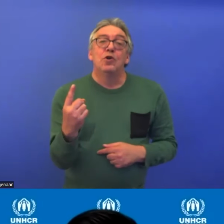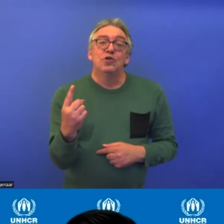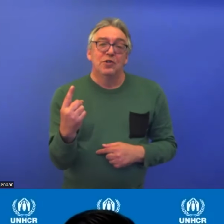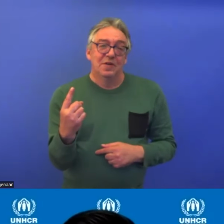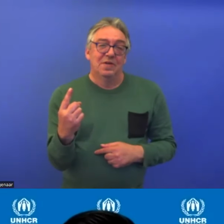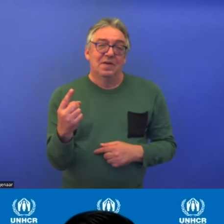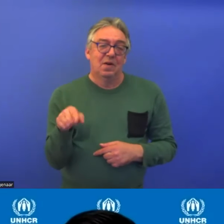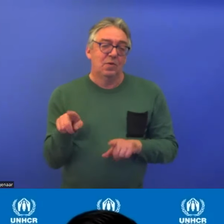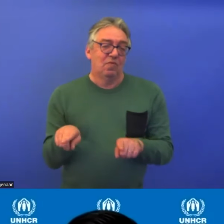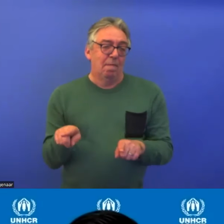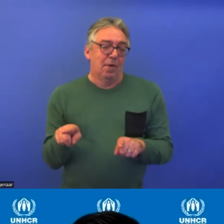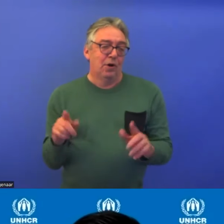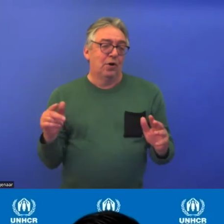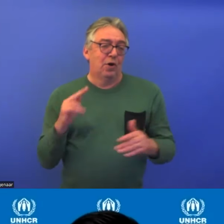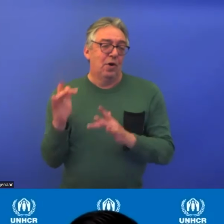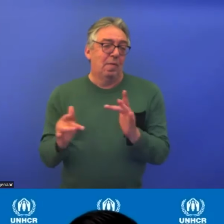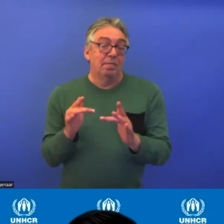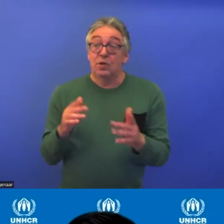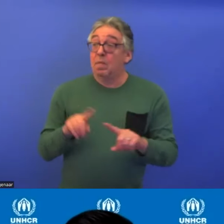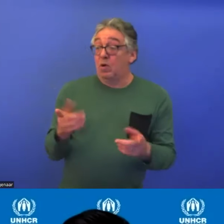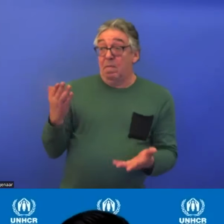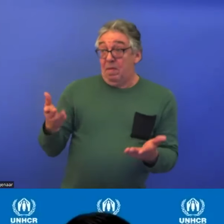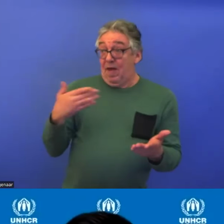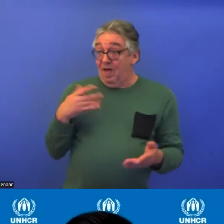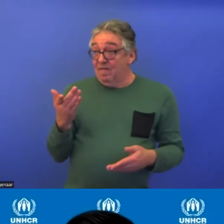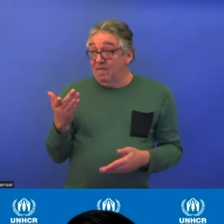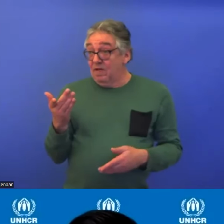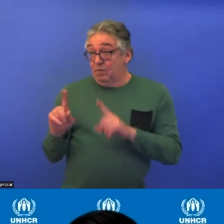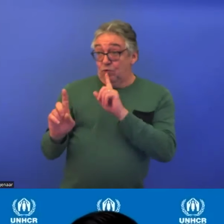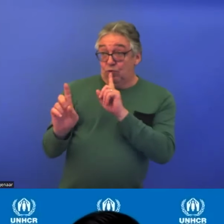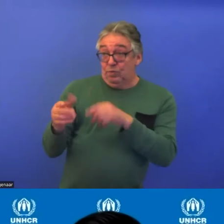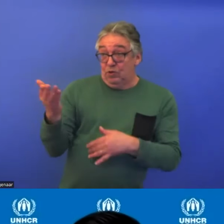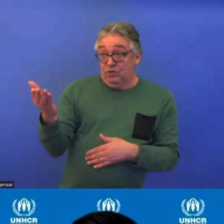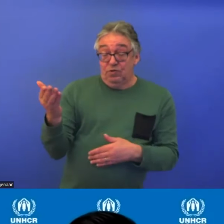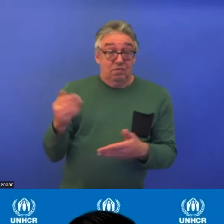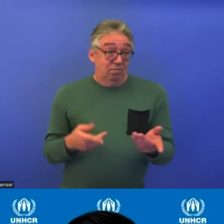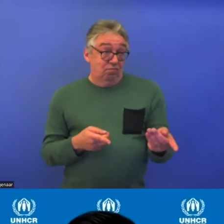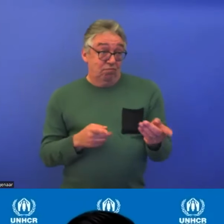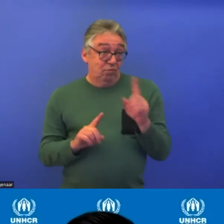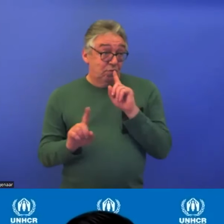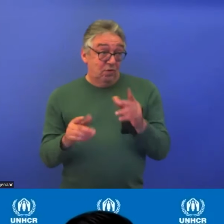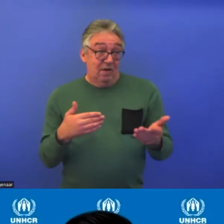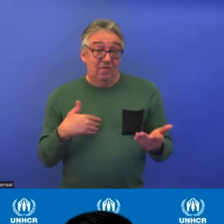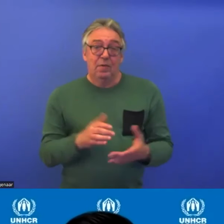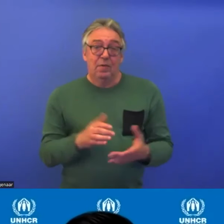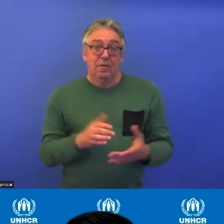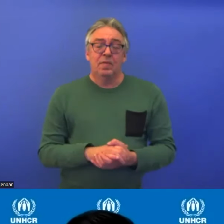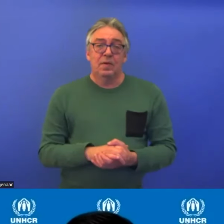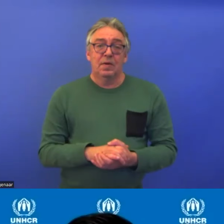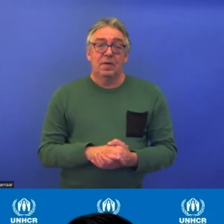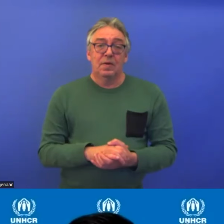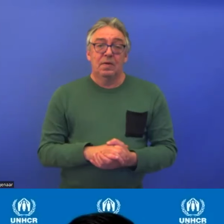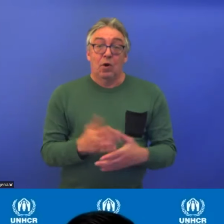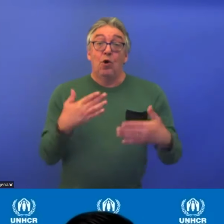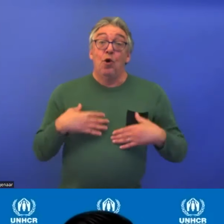Ignacio, to share a couple of ideas, and in particular as well, how the context of engagement with human